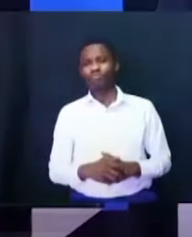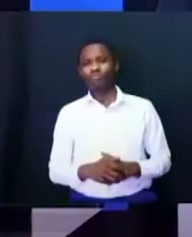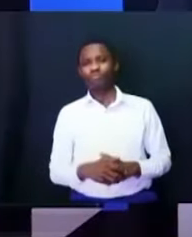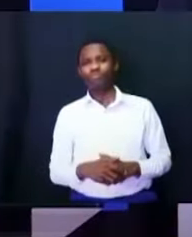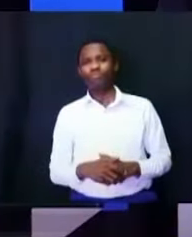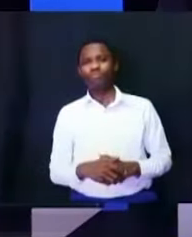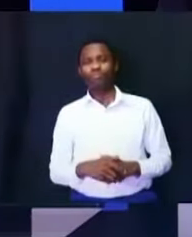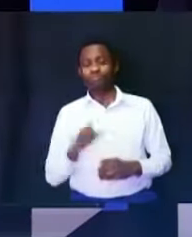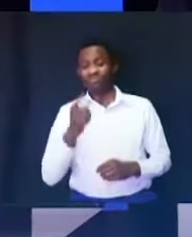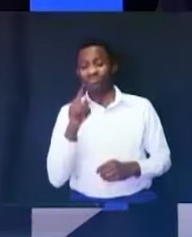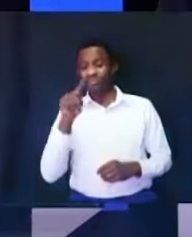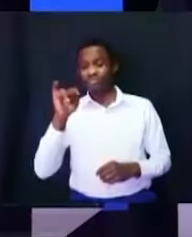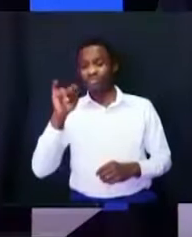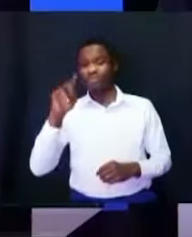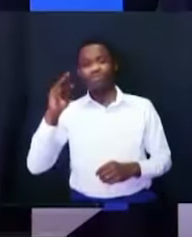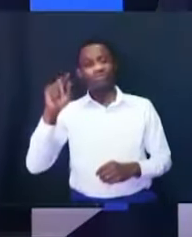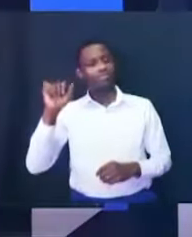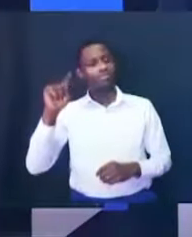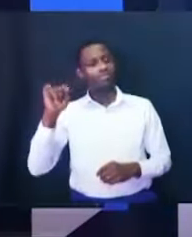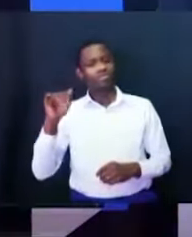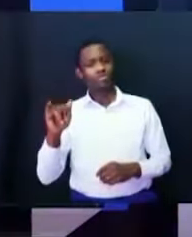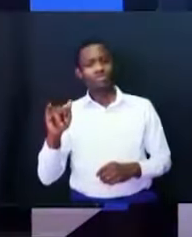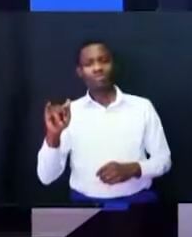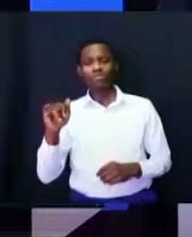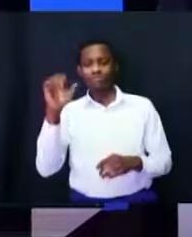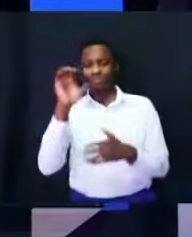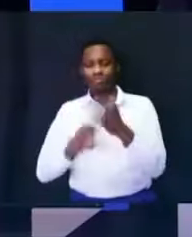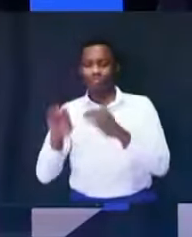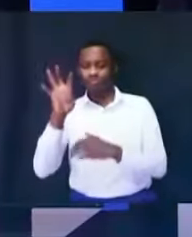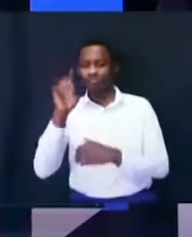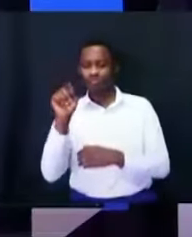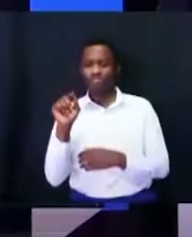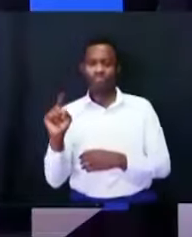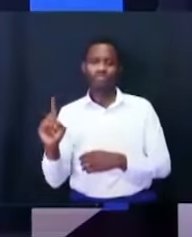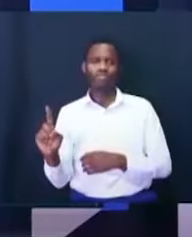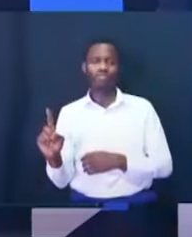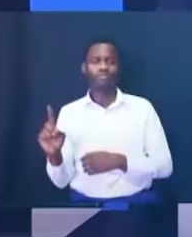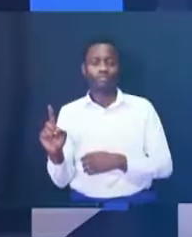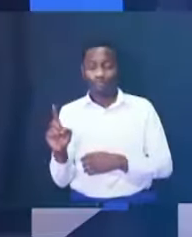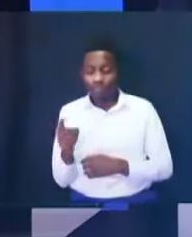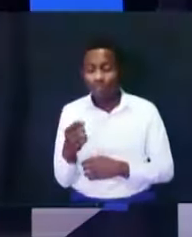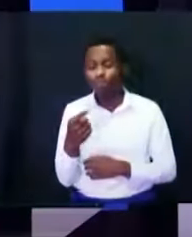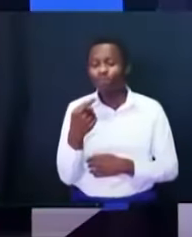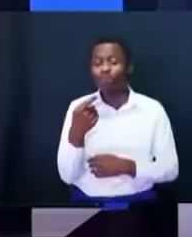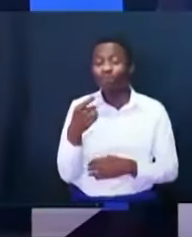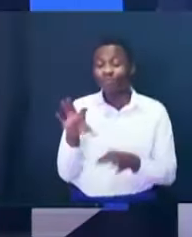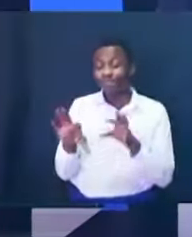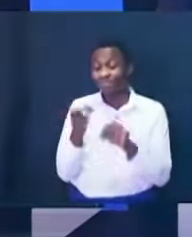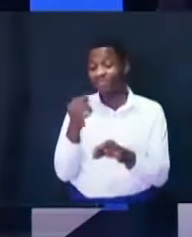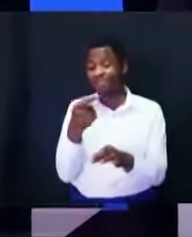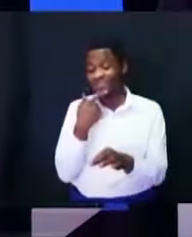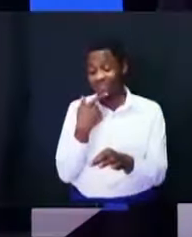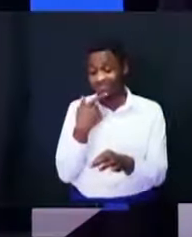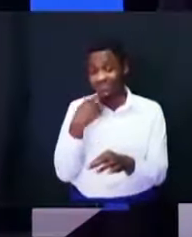devil First Timothy 4 verse1 the spirit clearly says that in